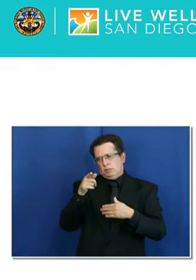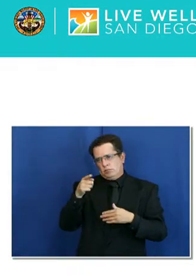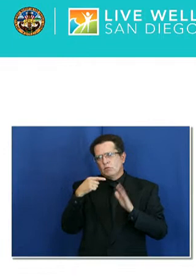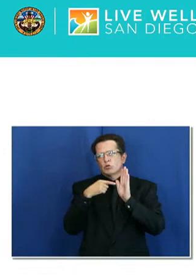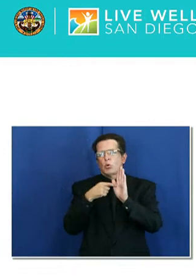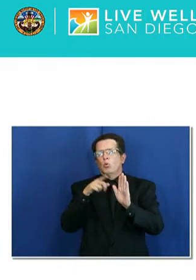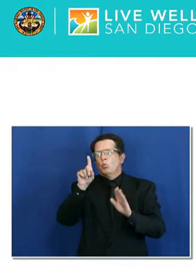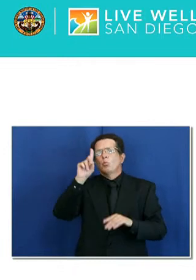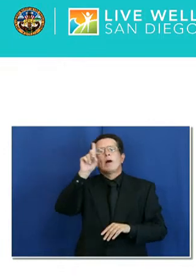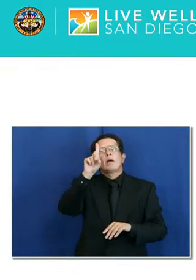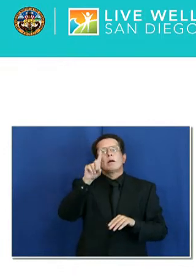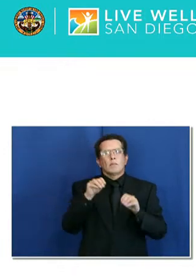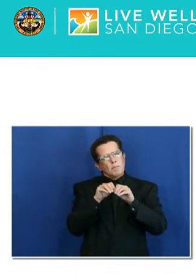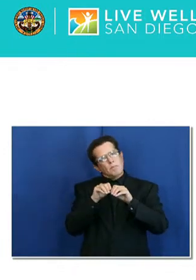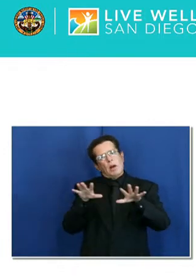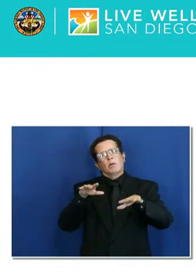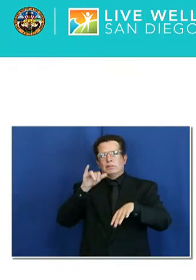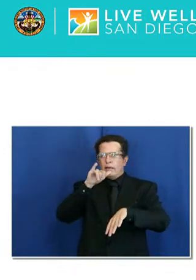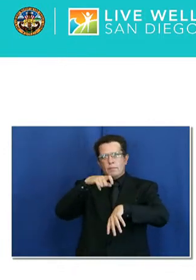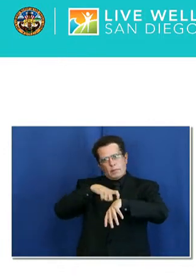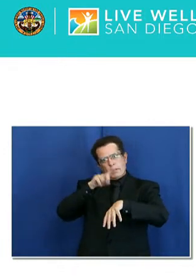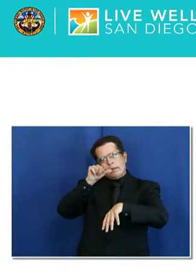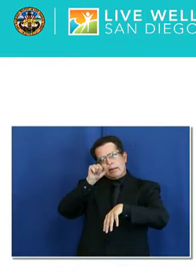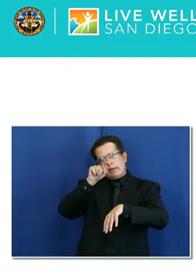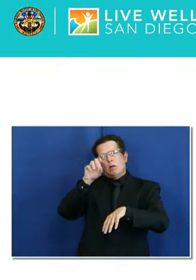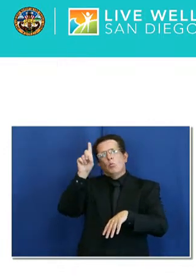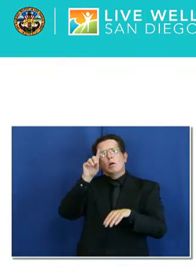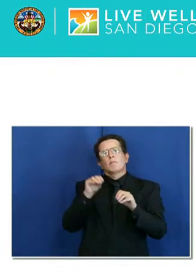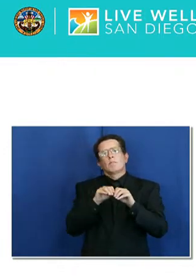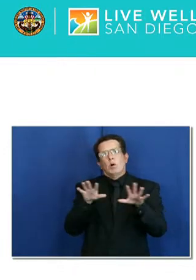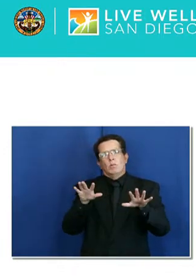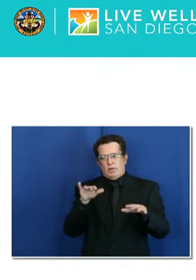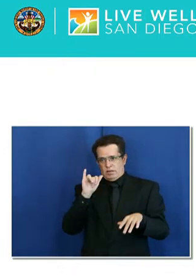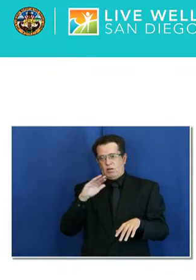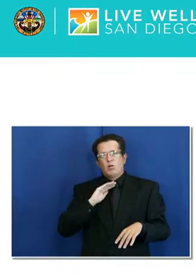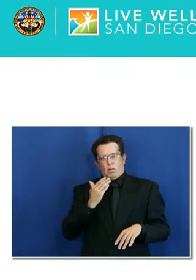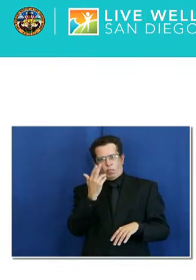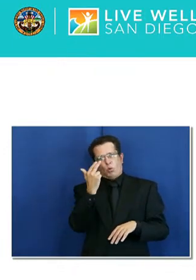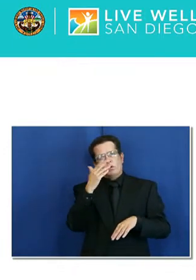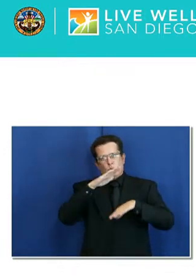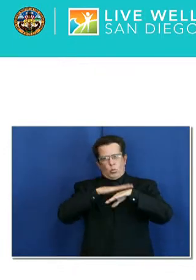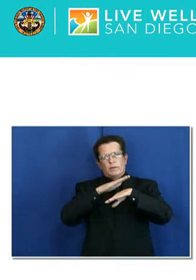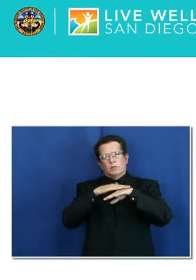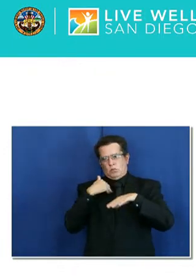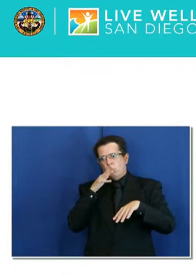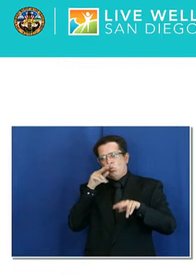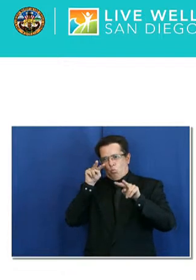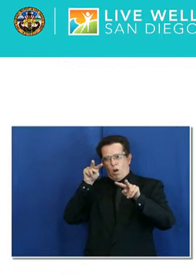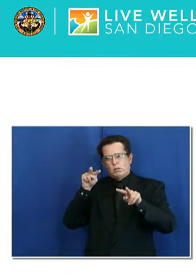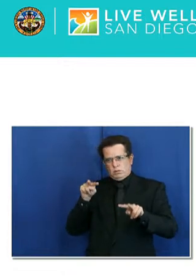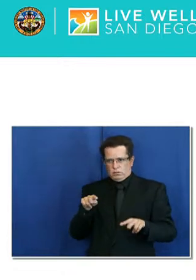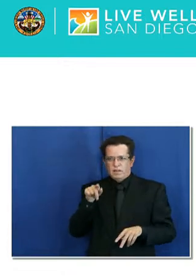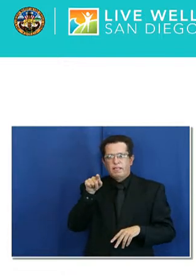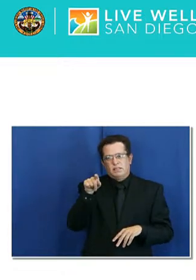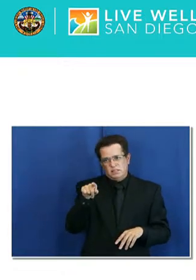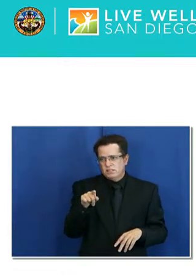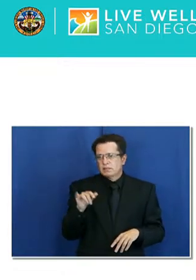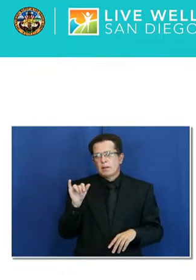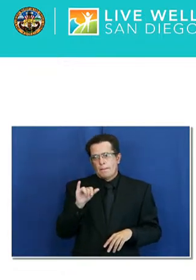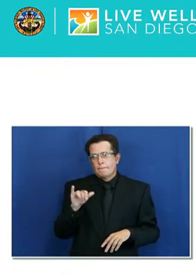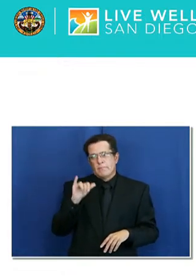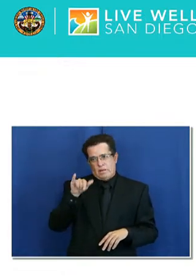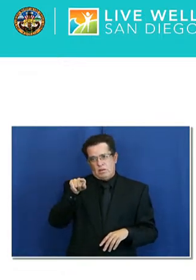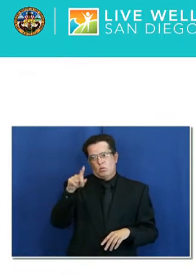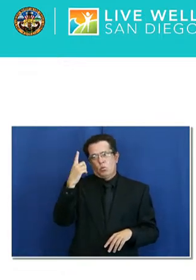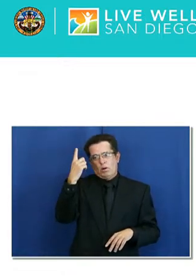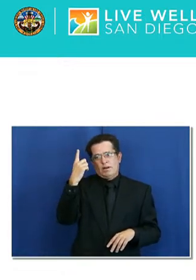outbreaks. And this is actually, of the 13 triggers currently being followed, this is the only